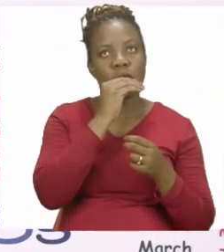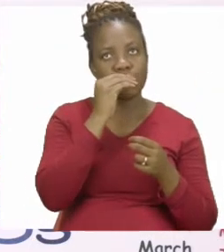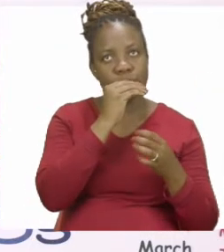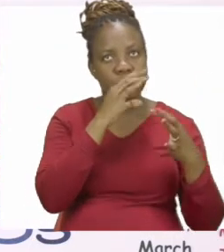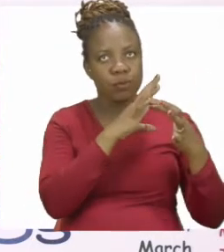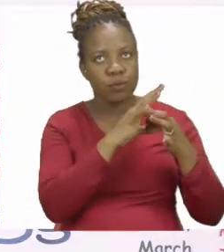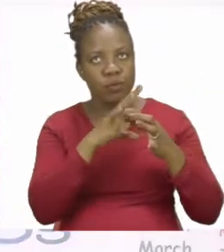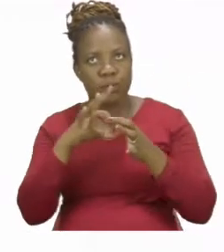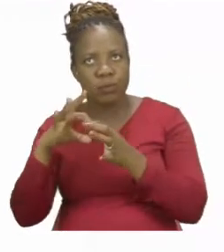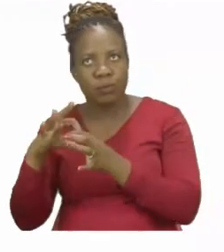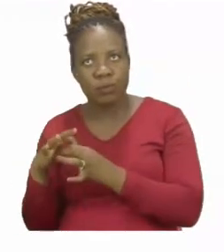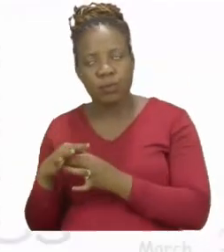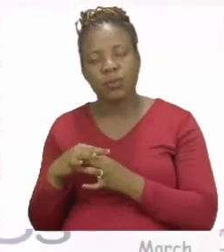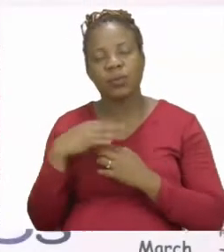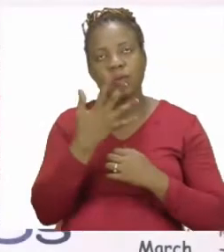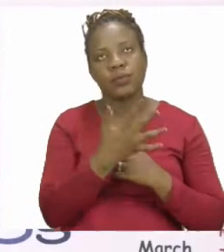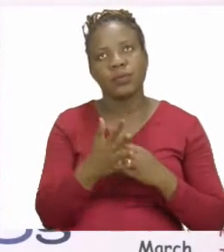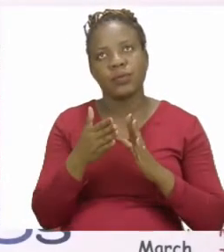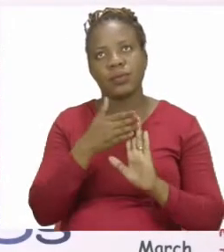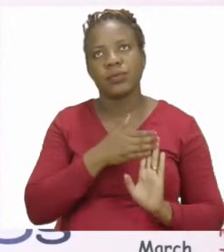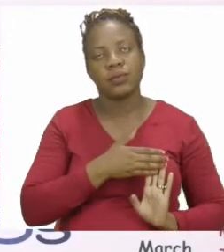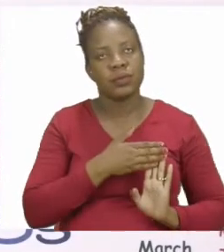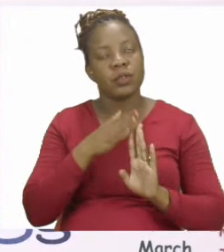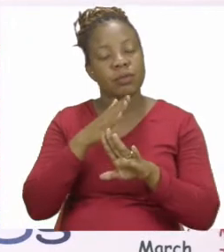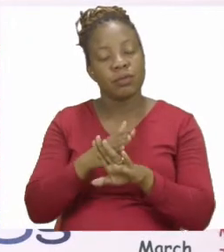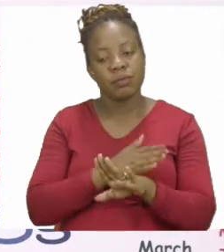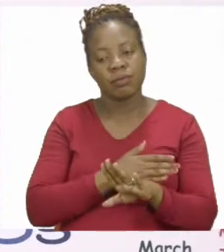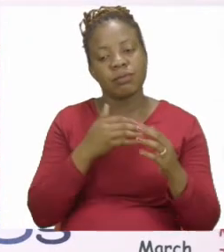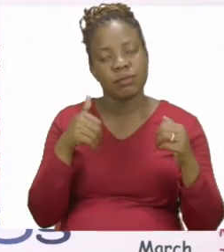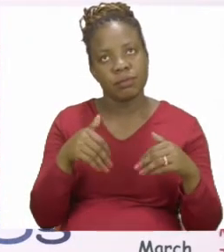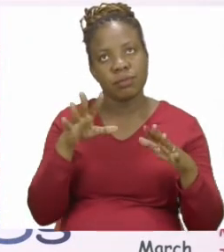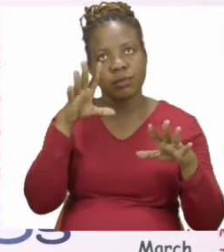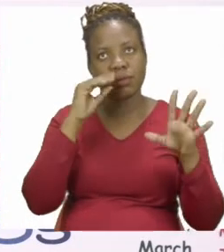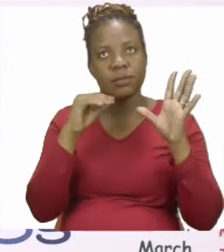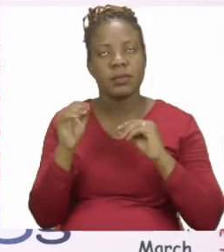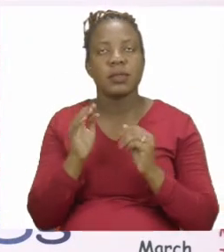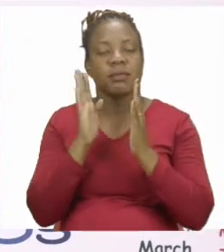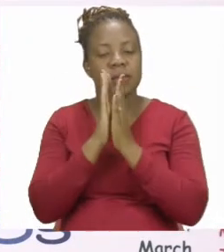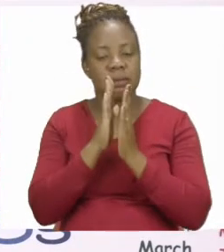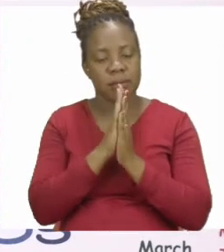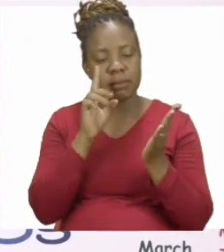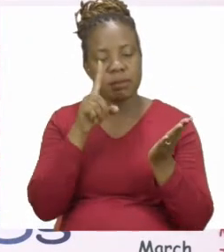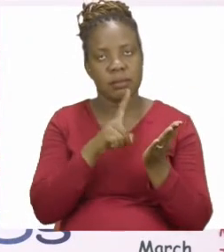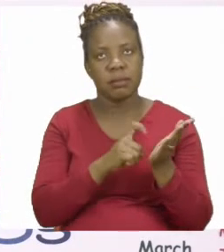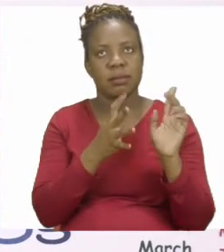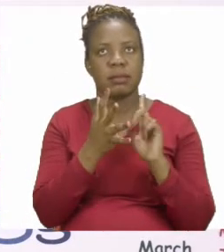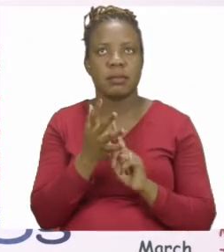Saving Water. Now, before we start with our lesson, we have to sanitize.